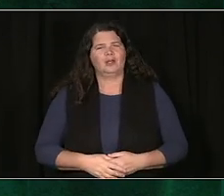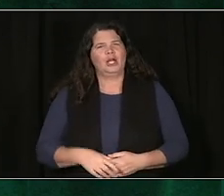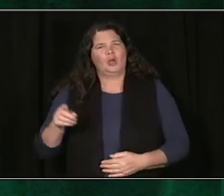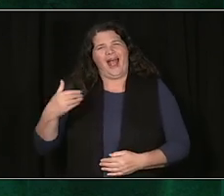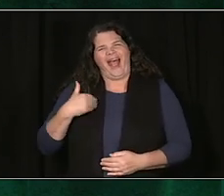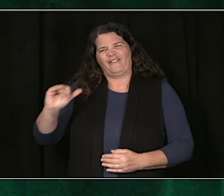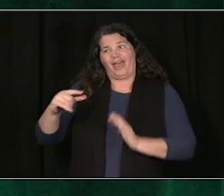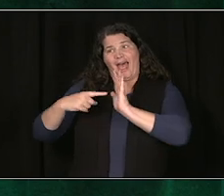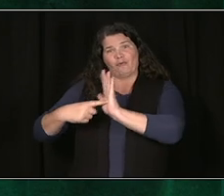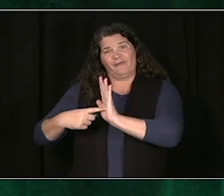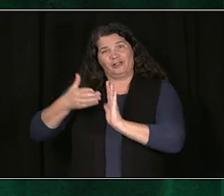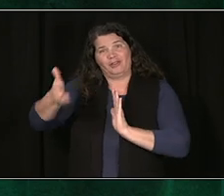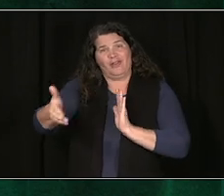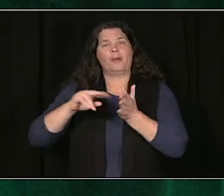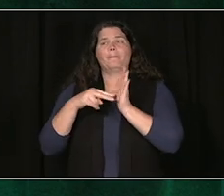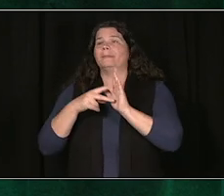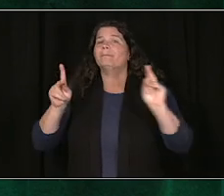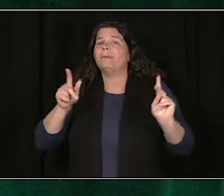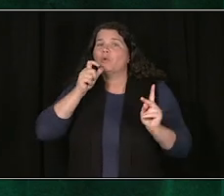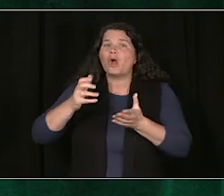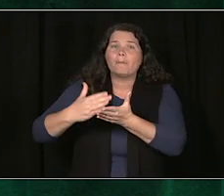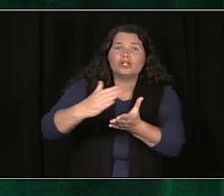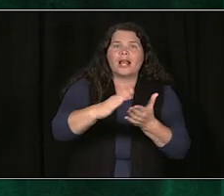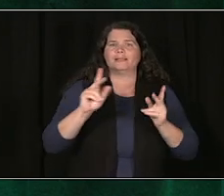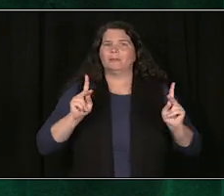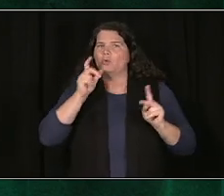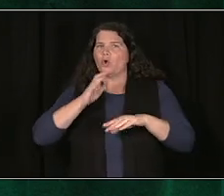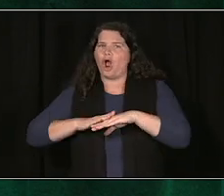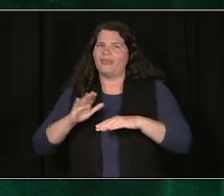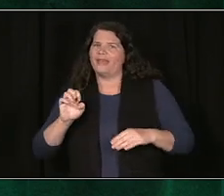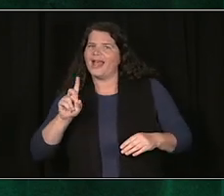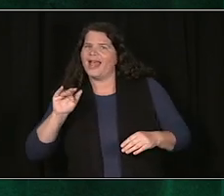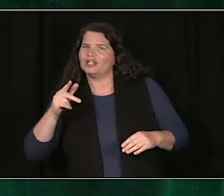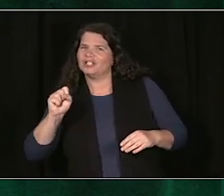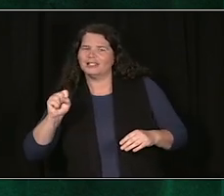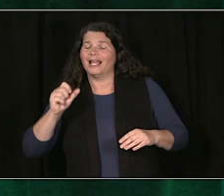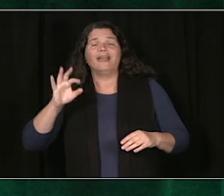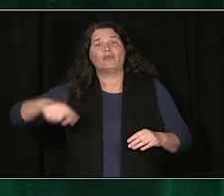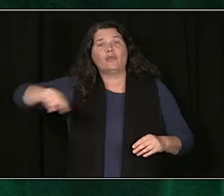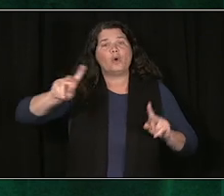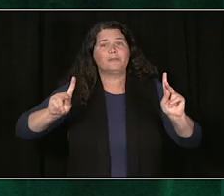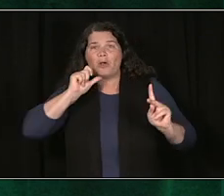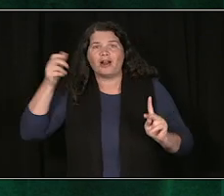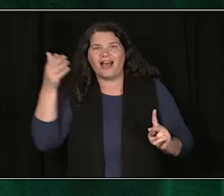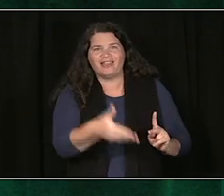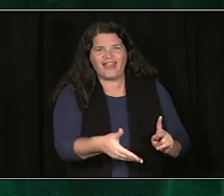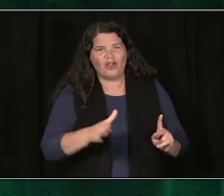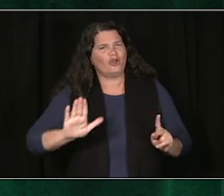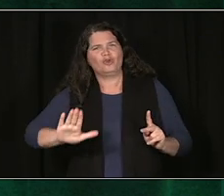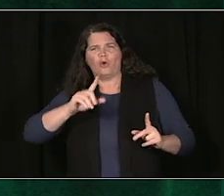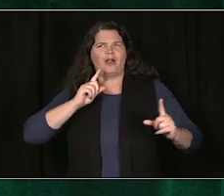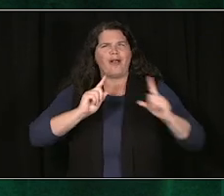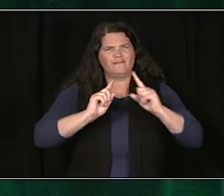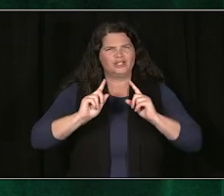the edges, you do not have a robust, dynamic conversation of how public policy affects